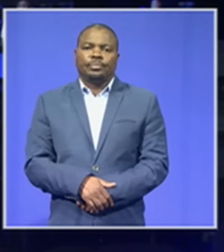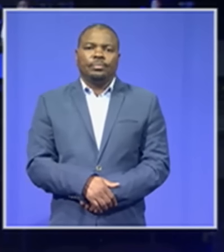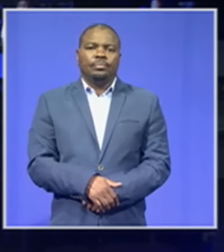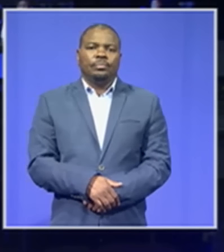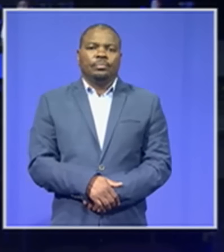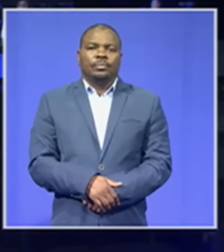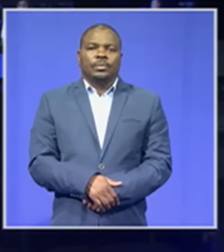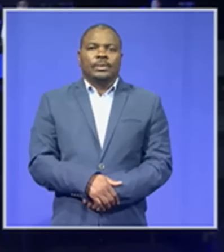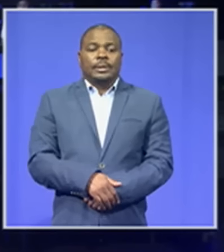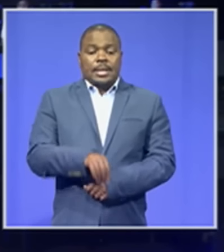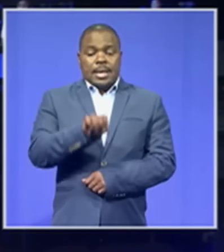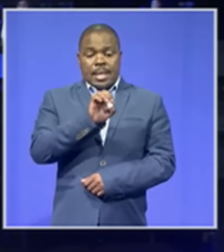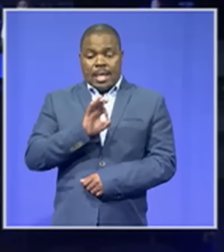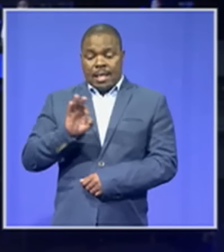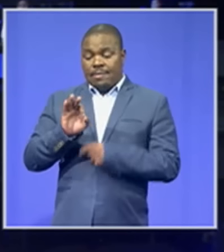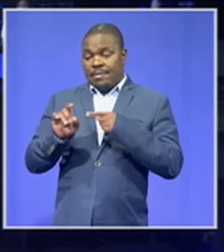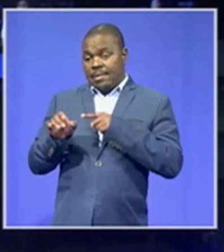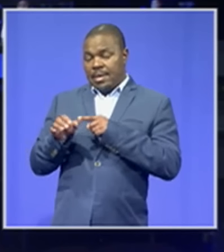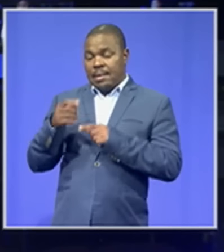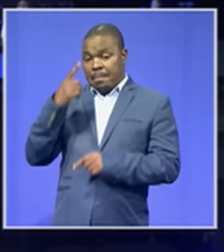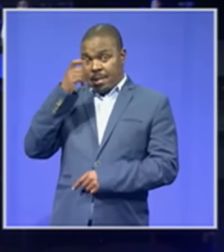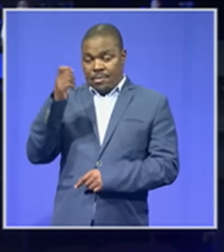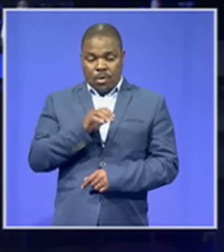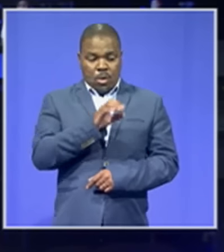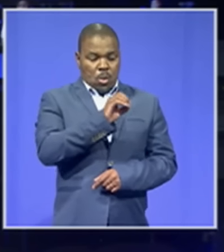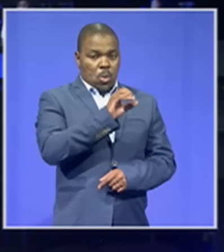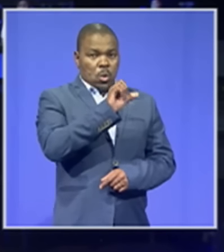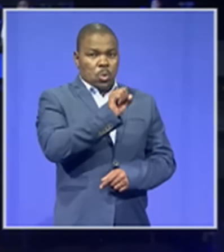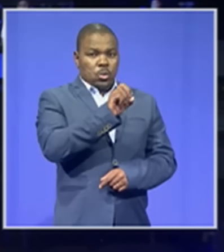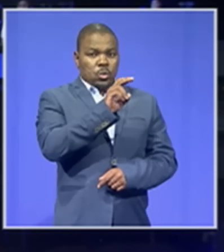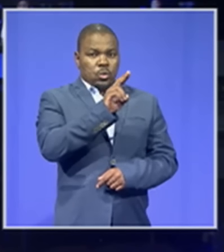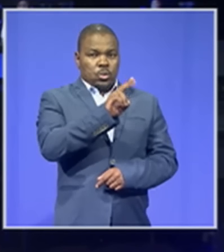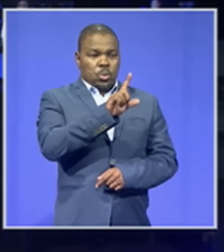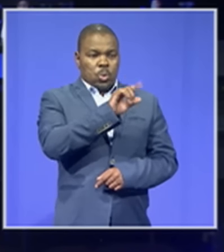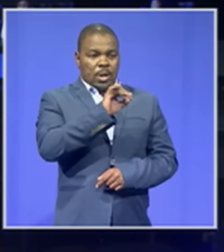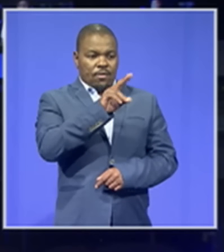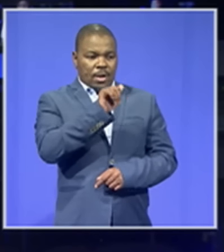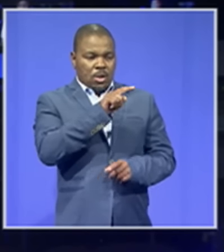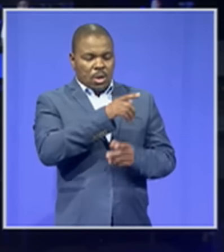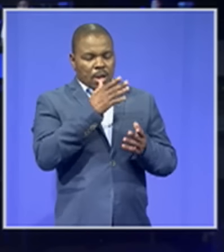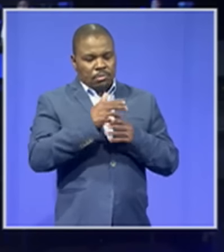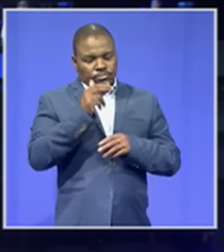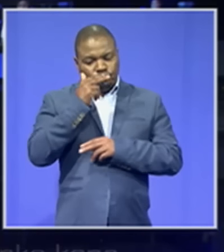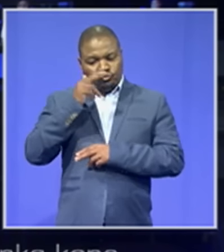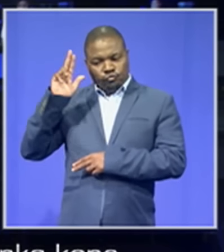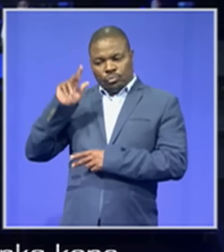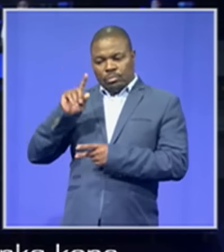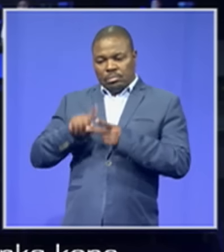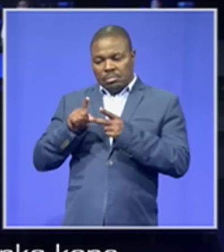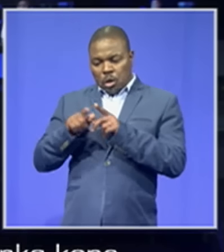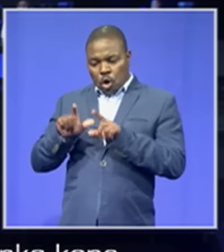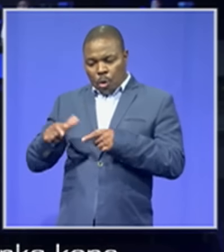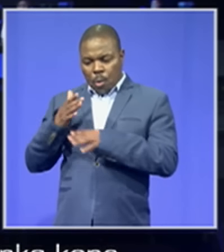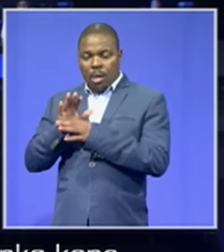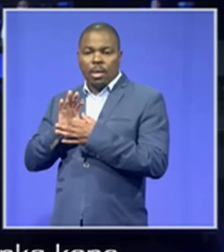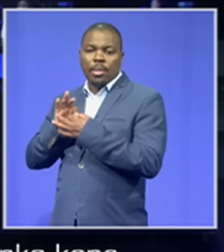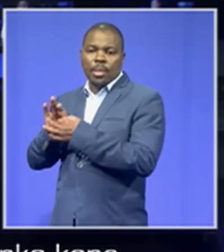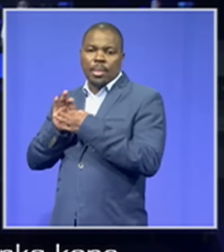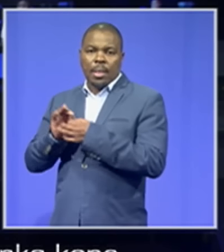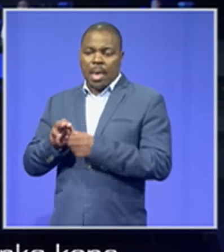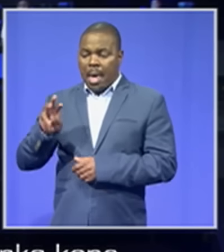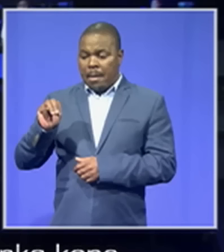Ho sa le jwalo EFF e re na le tshepo ya hore O'Sullivan o tla nka kano Parlamenteng le ho ba le tshebedisano mmoho le ditho tsa komiti. Mokga